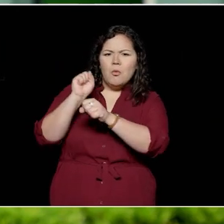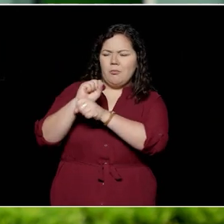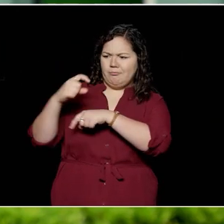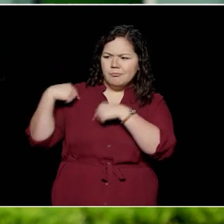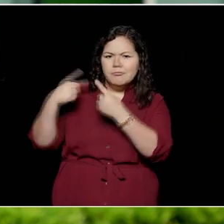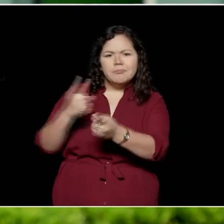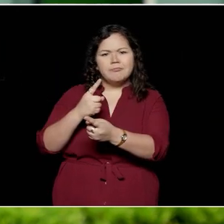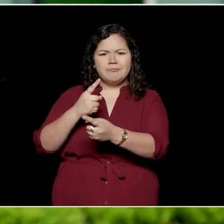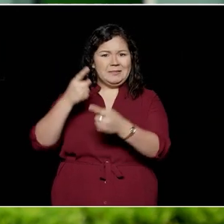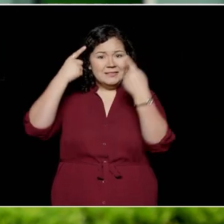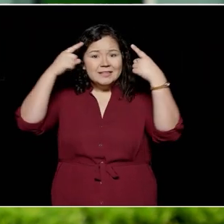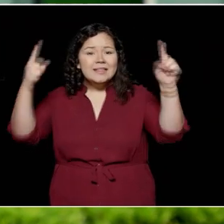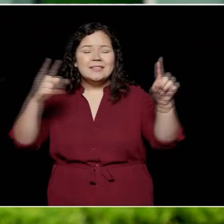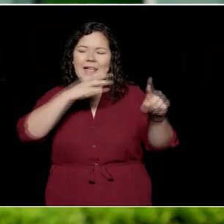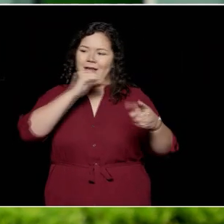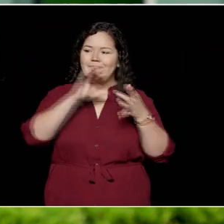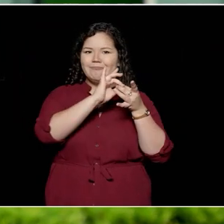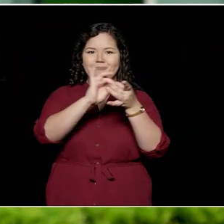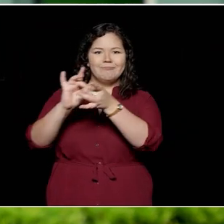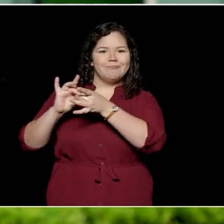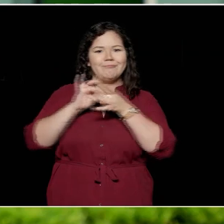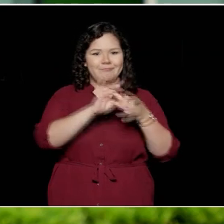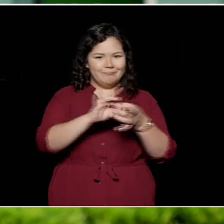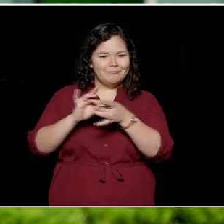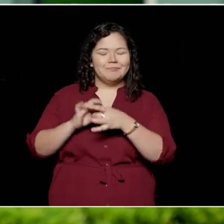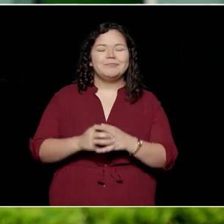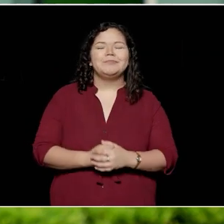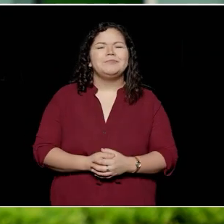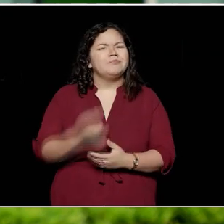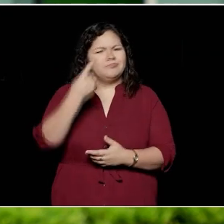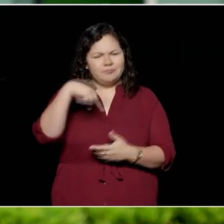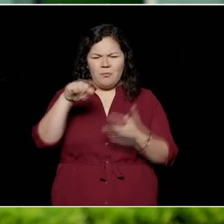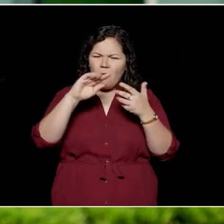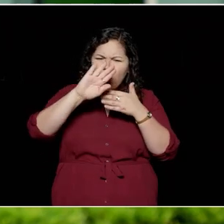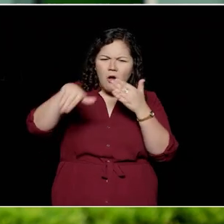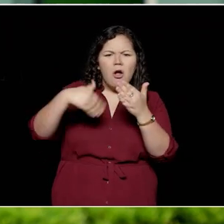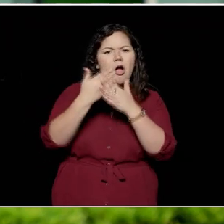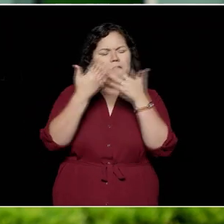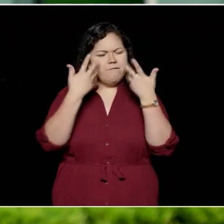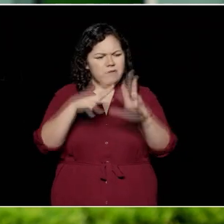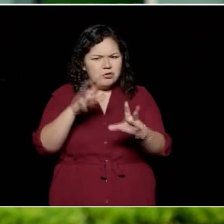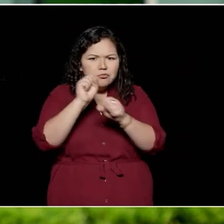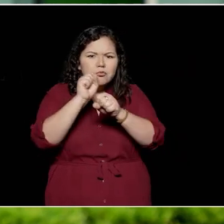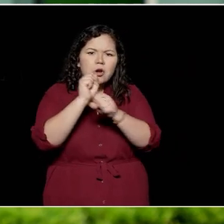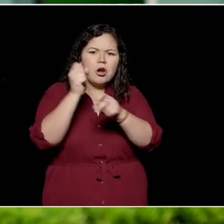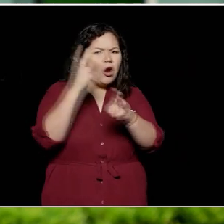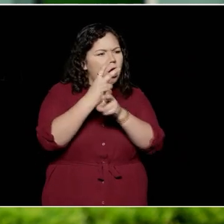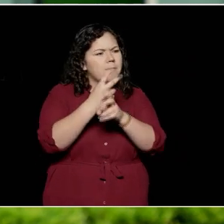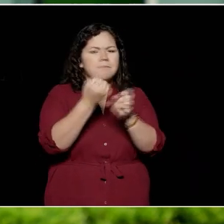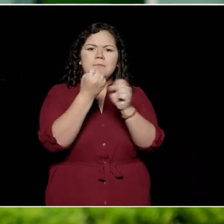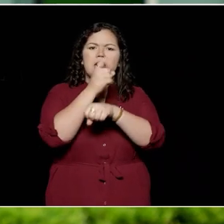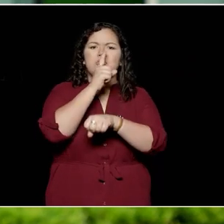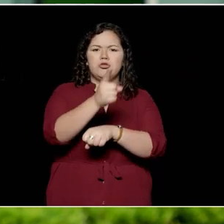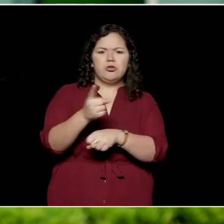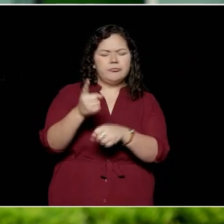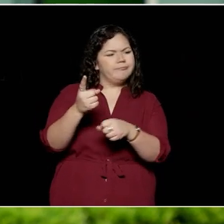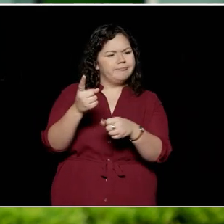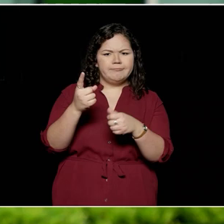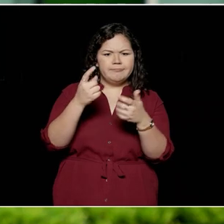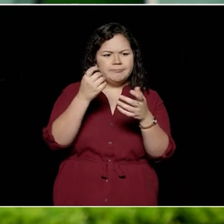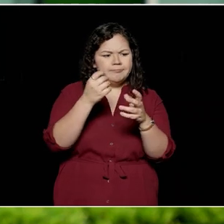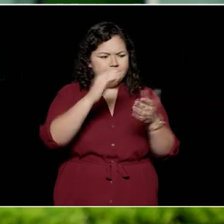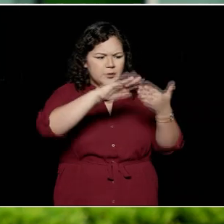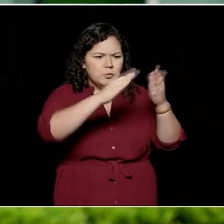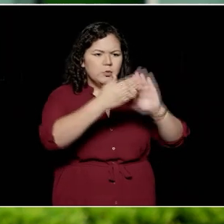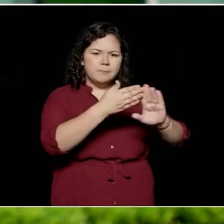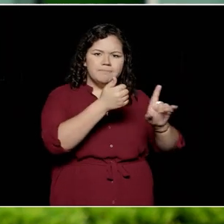and the strong connections that you've made along the way. You have all made sacrifices to keep our community healthy and safe, and for that,